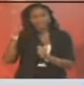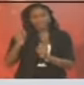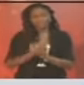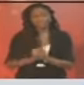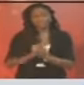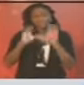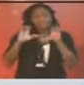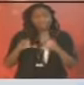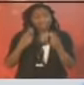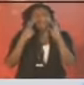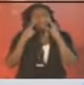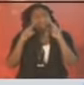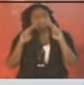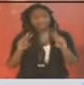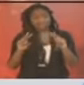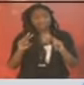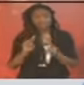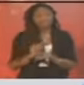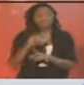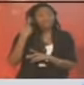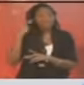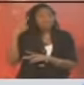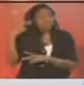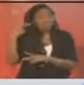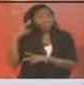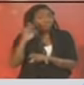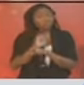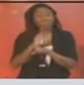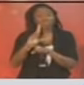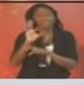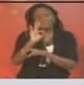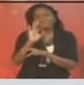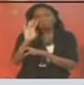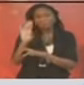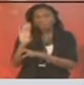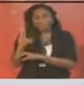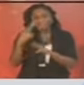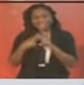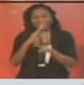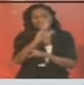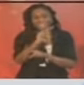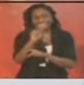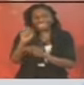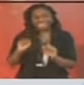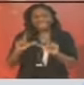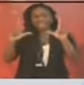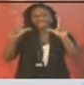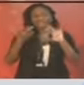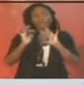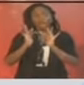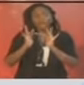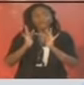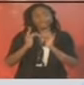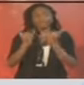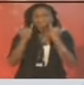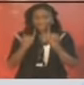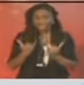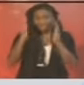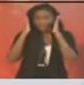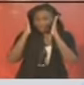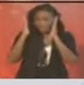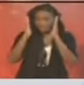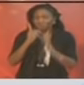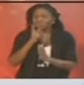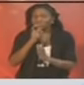you live coverage on TTT, Talk City 91.1 FM, and on Facebook at TTT Live Online. We go now to the Manager of